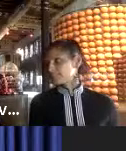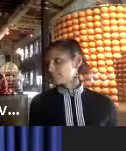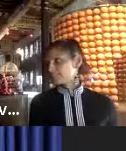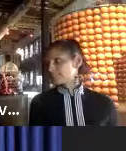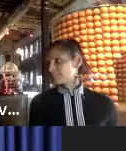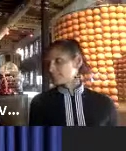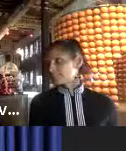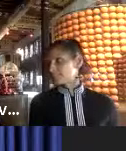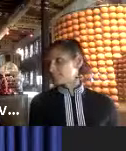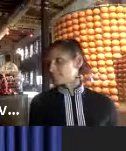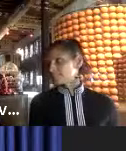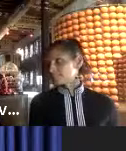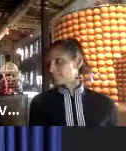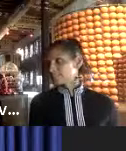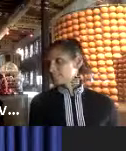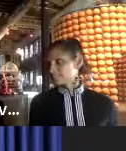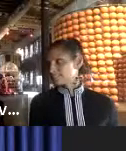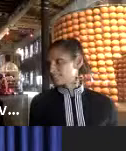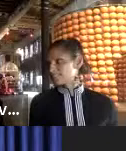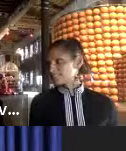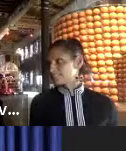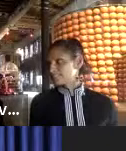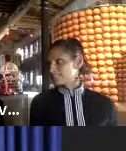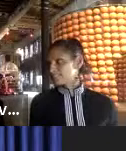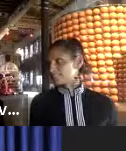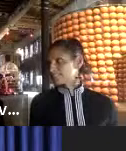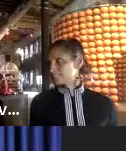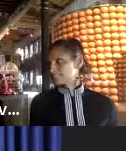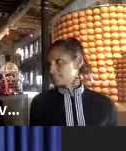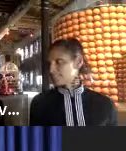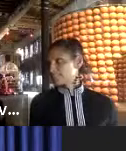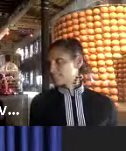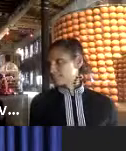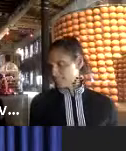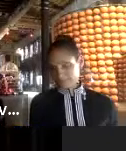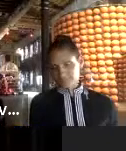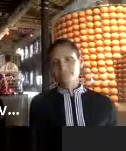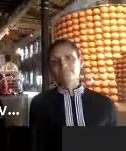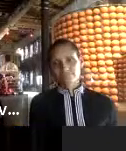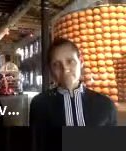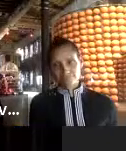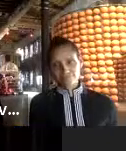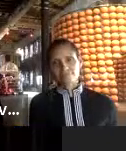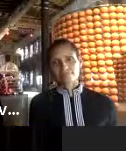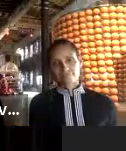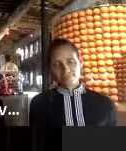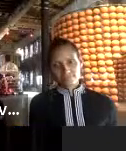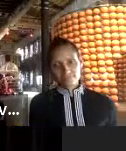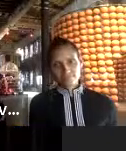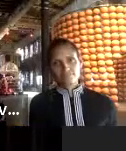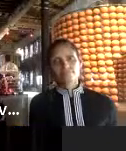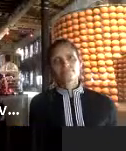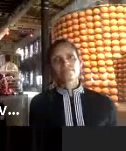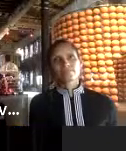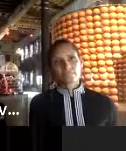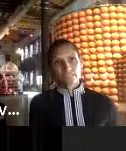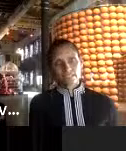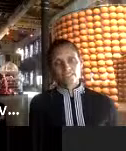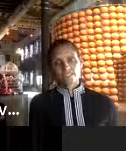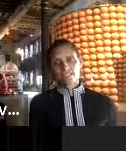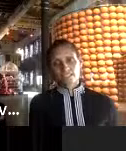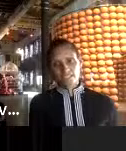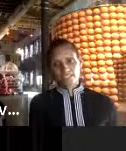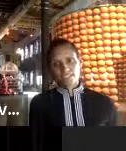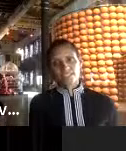it in that title and having the artist being considered as the new heavies, you know, with the ability to utilize